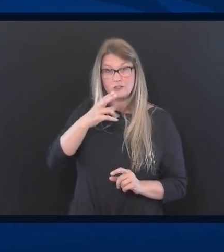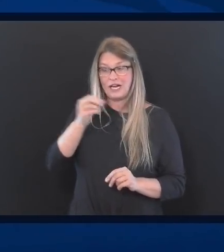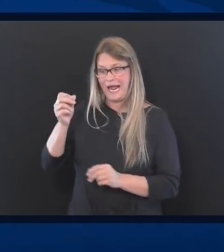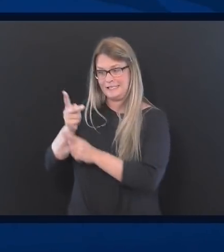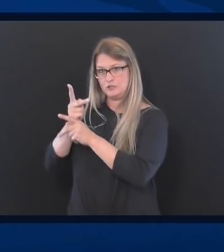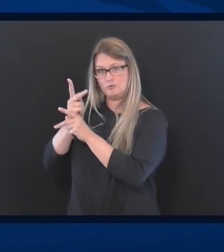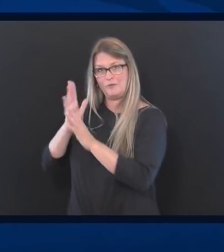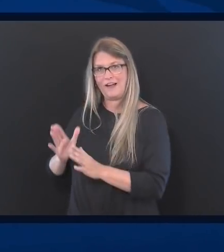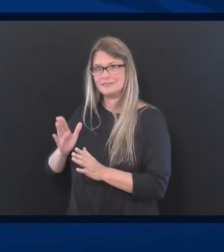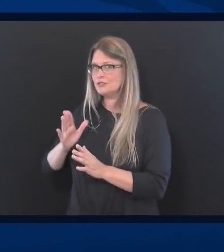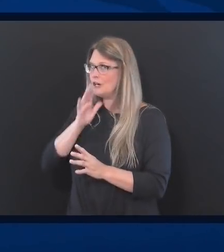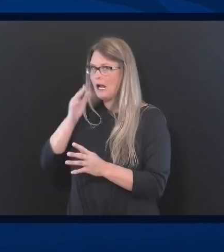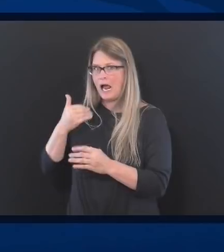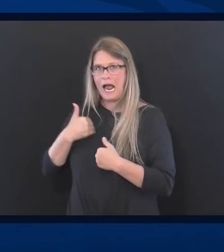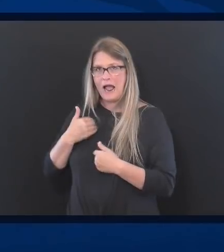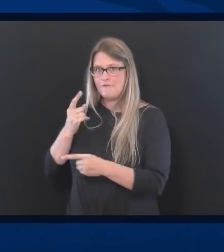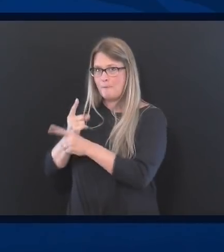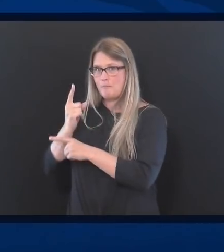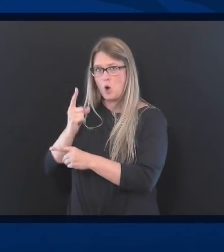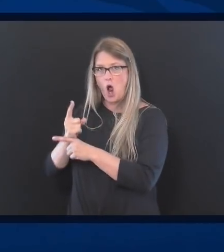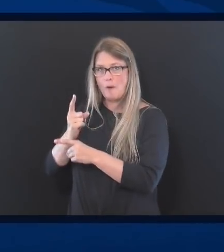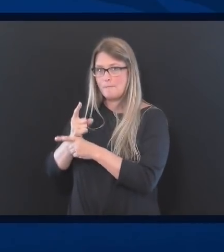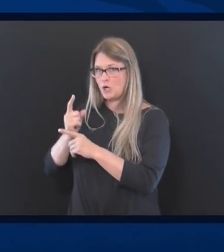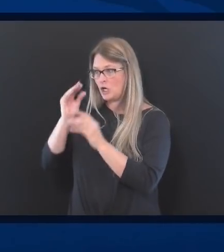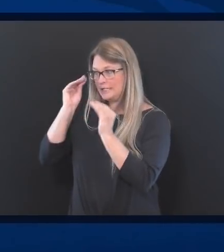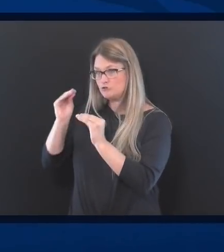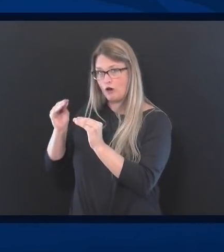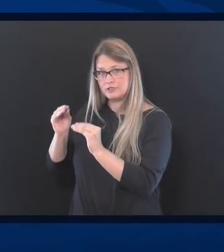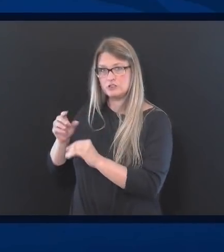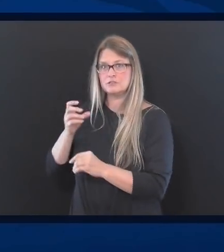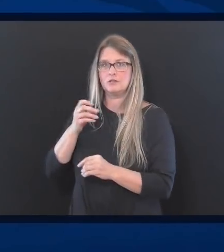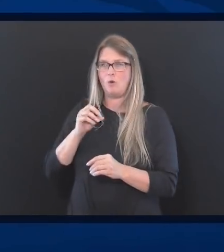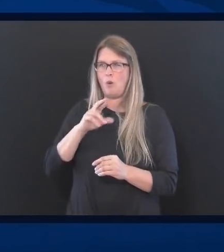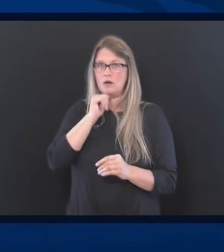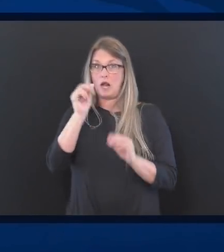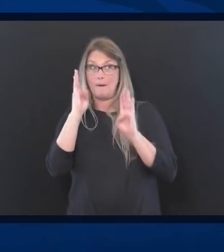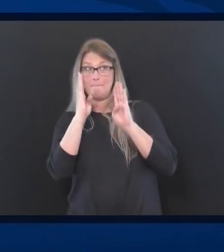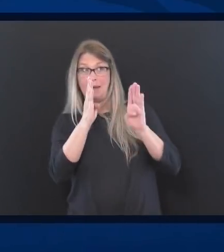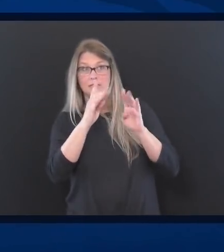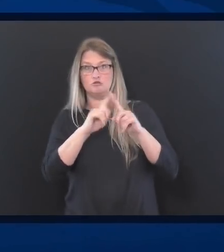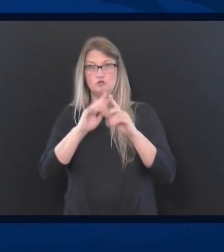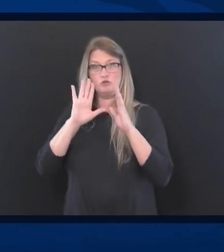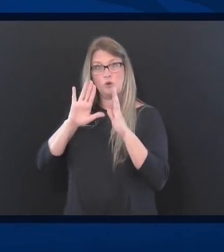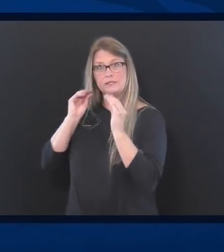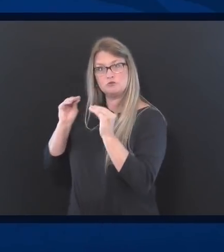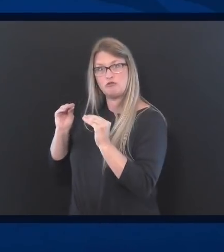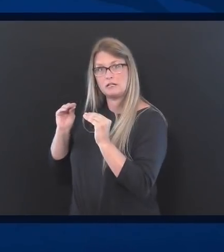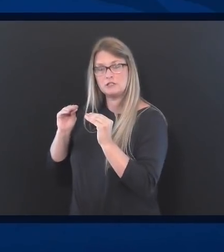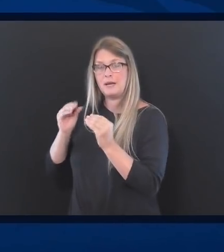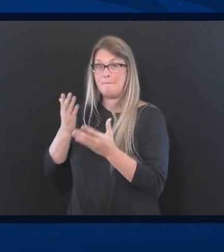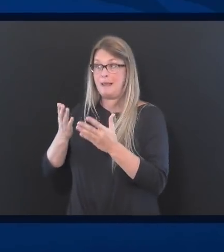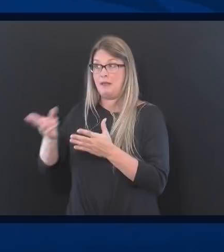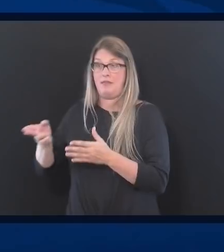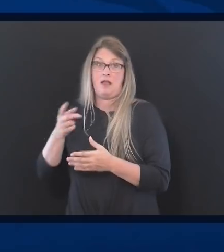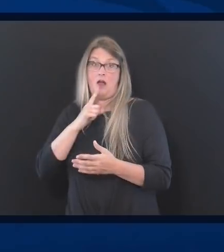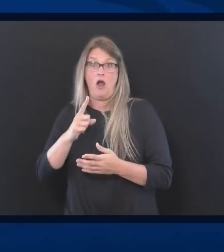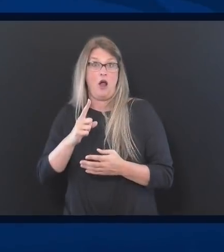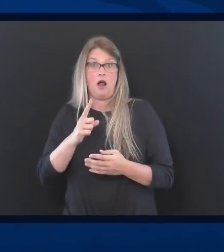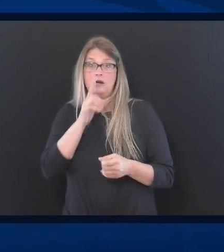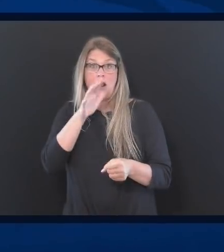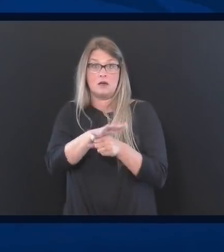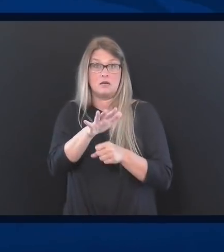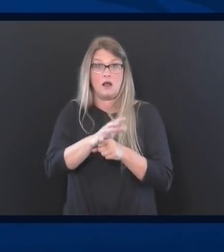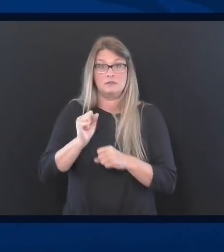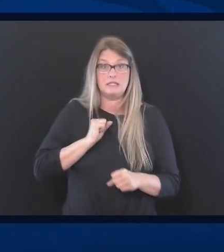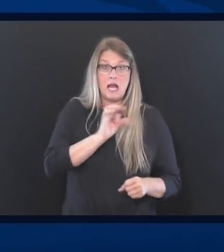getting the proper instruction or they're not paying attention to the proper instruction because maybe they're shorthanded or maybe they're used to doing things a certain